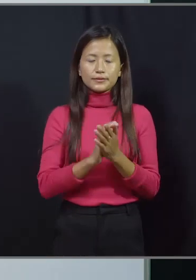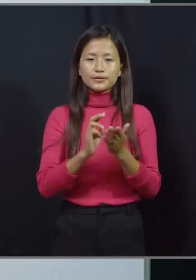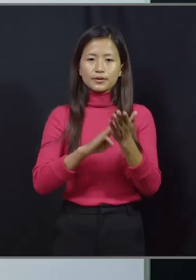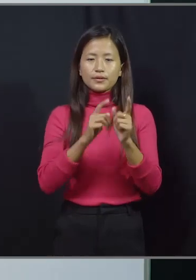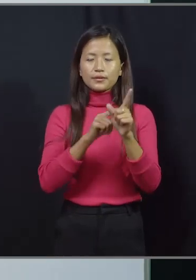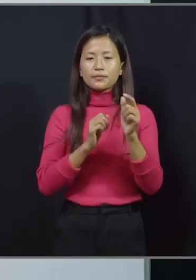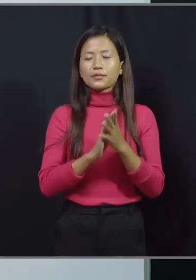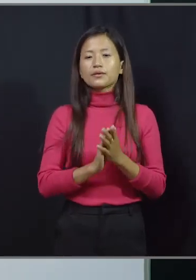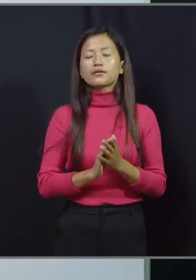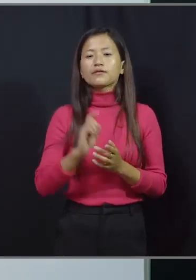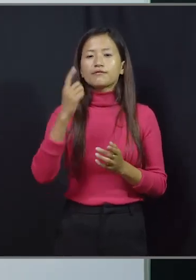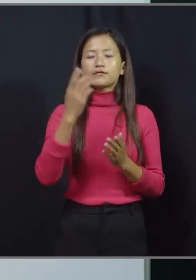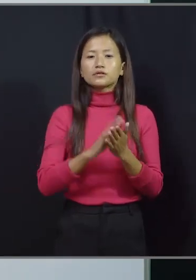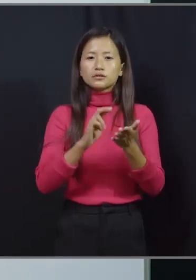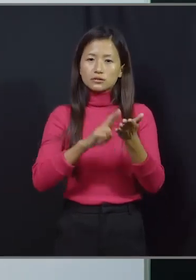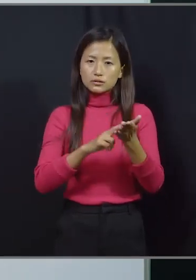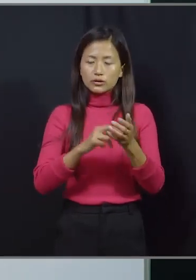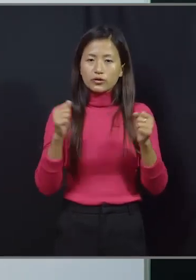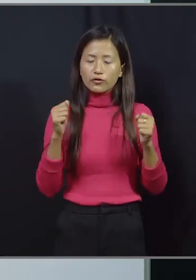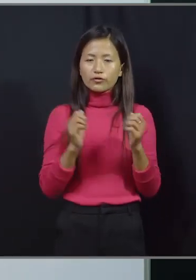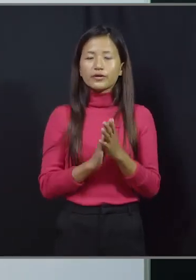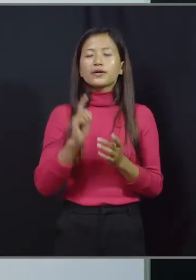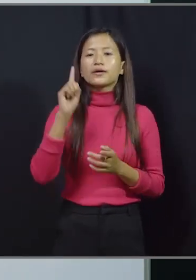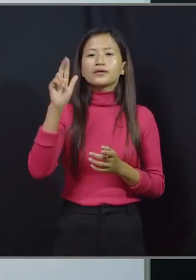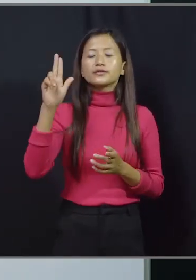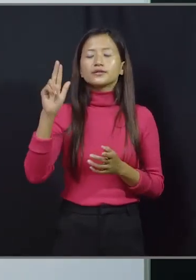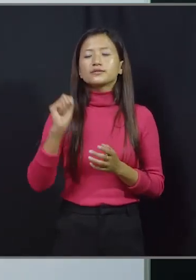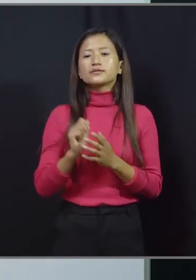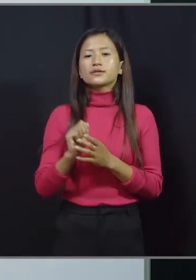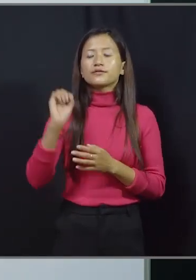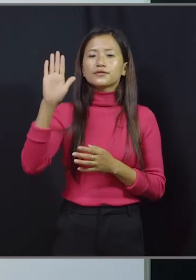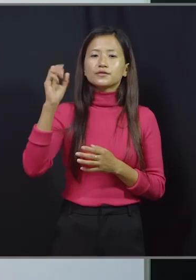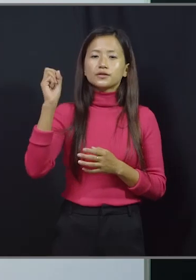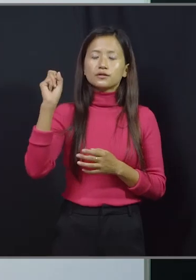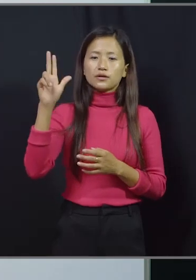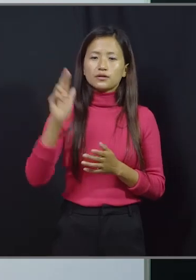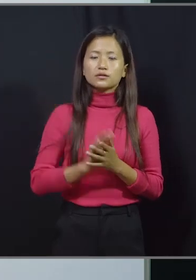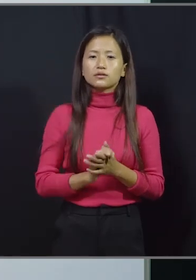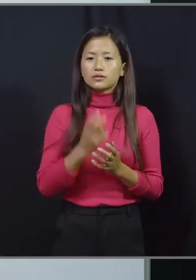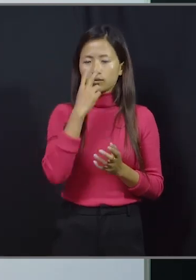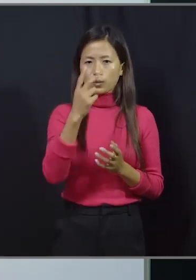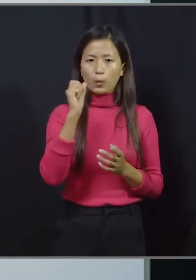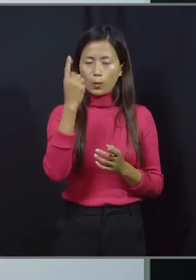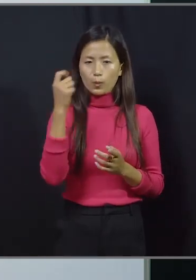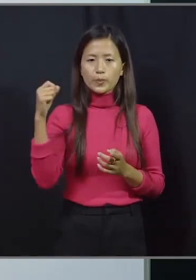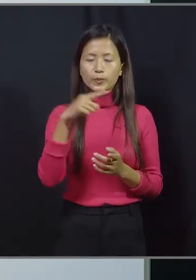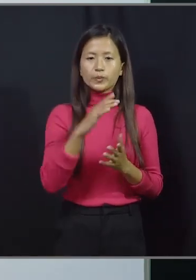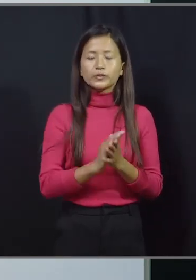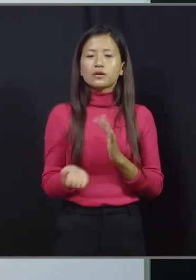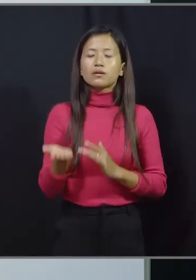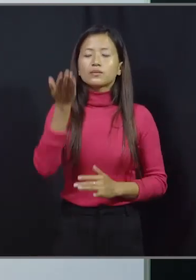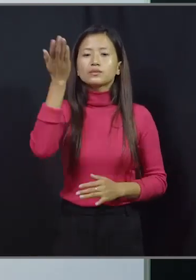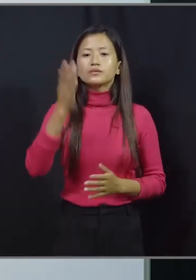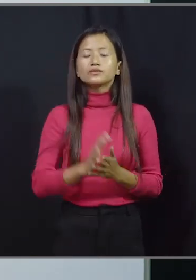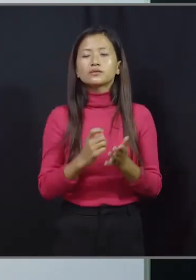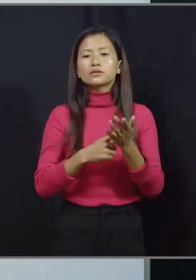on 1st of November 1858, 1 year and 6 months. So if we are looking in terms of an uprising